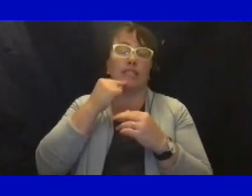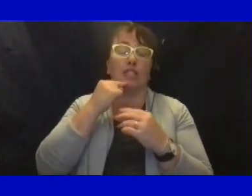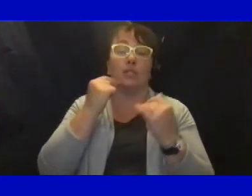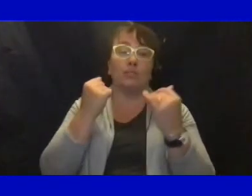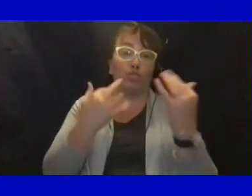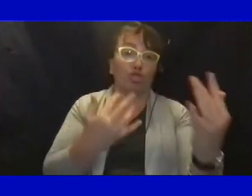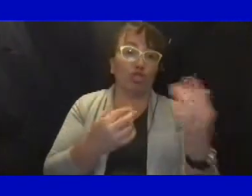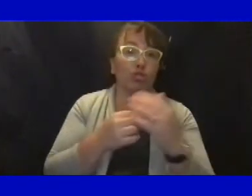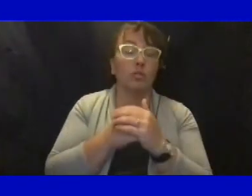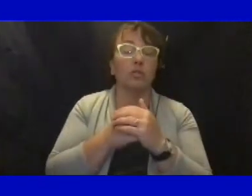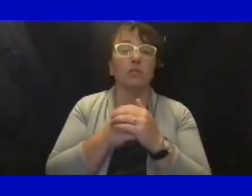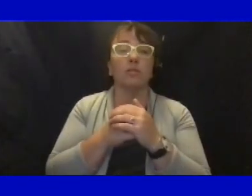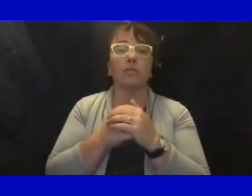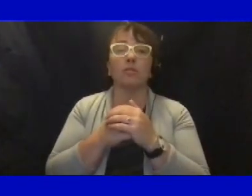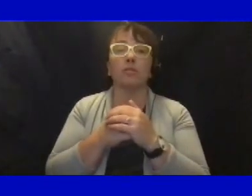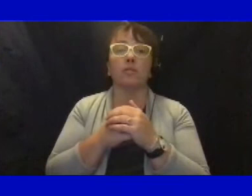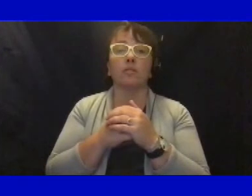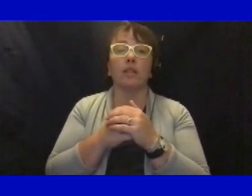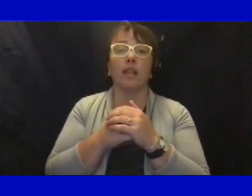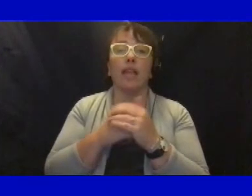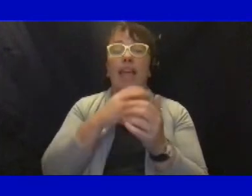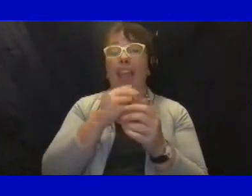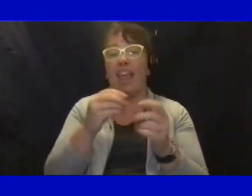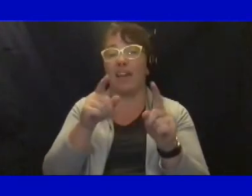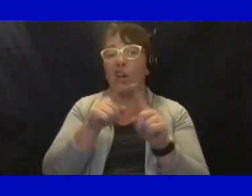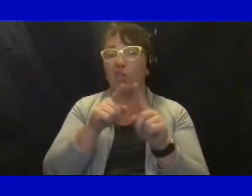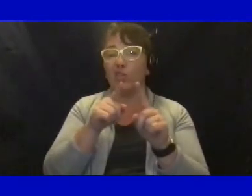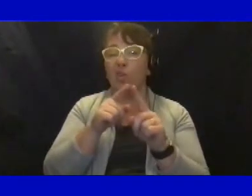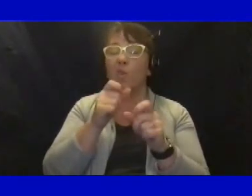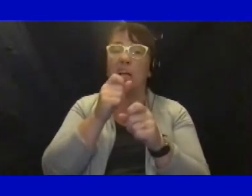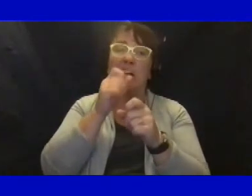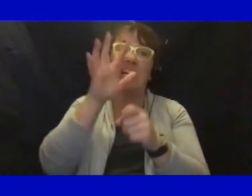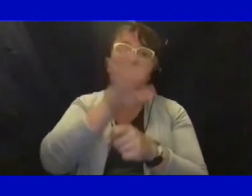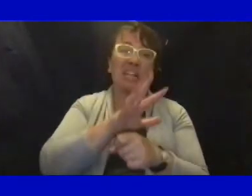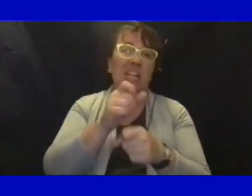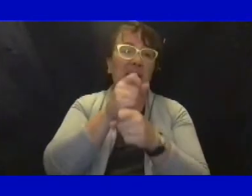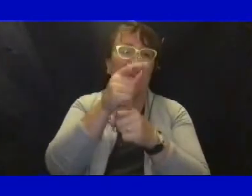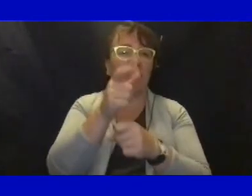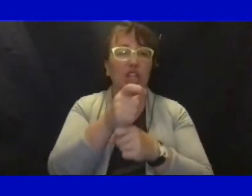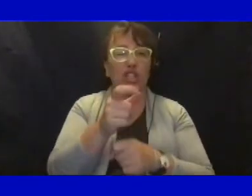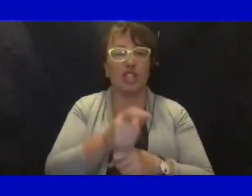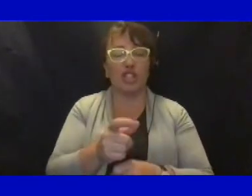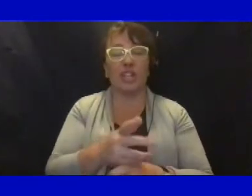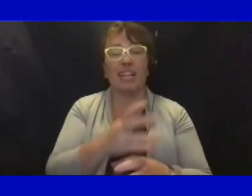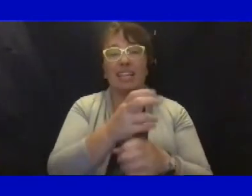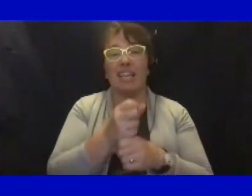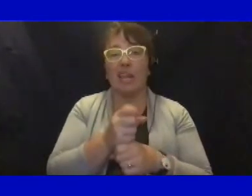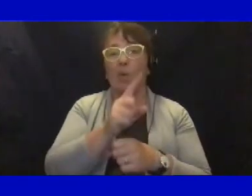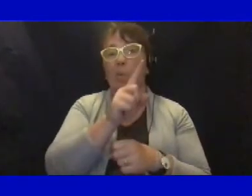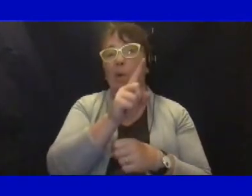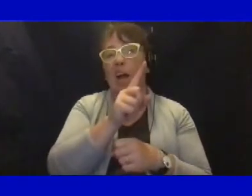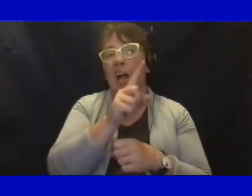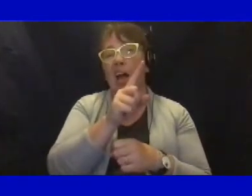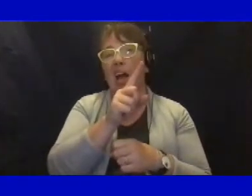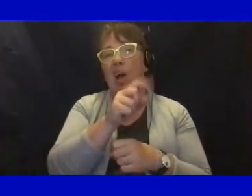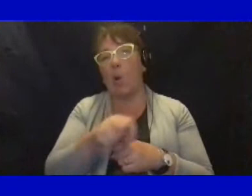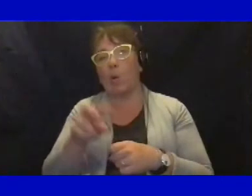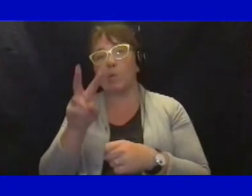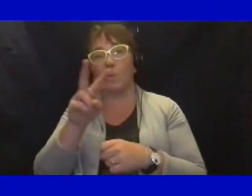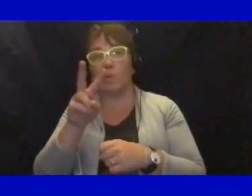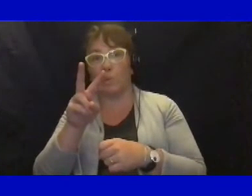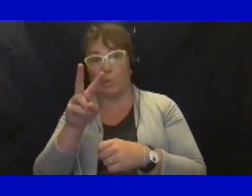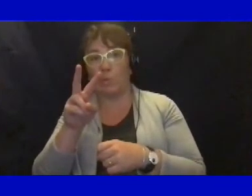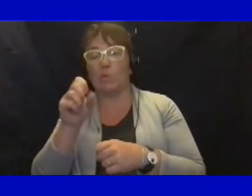there. And on average, every year, we receive 1 to 2 storms that will likely